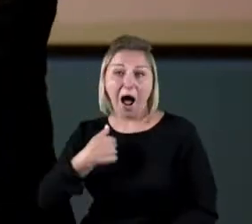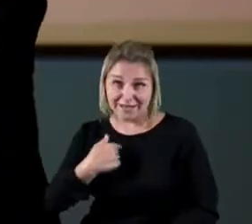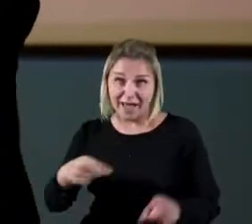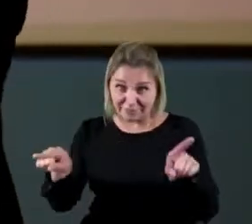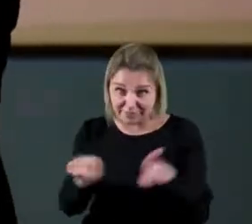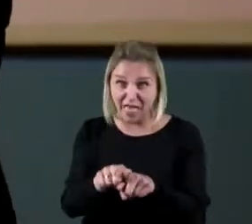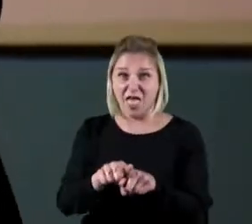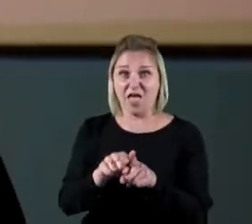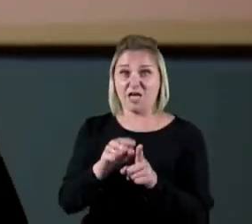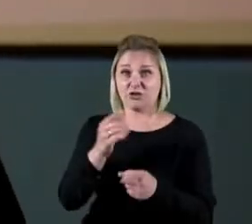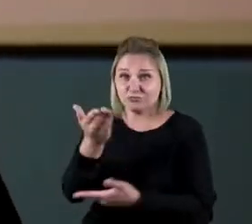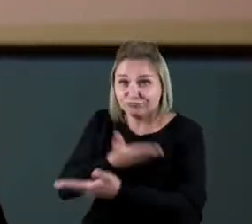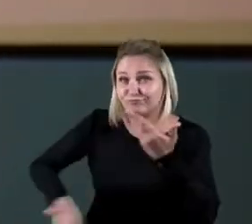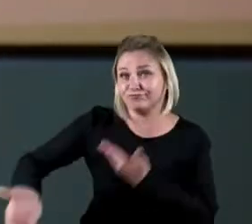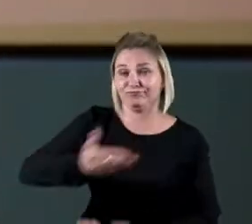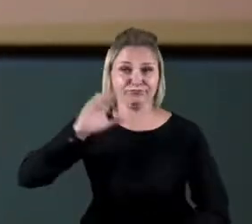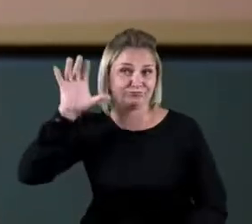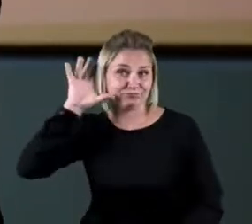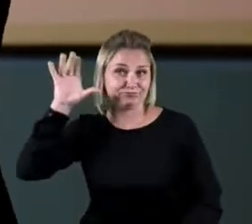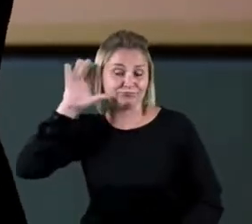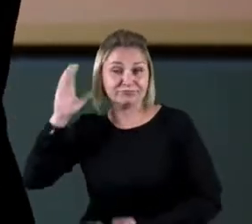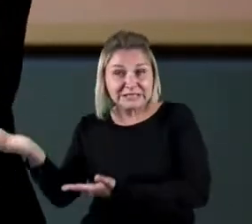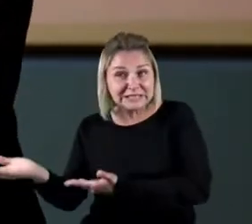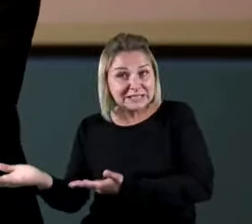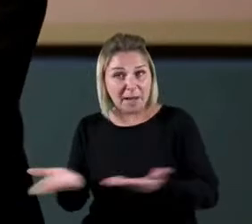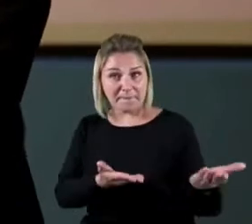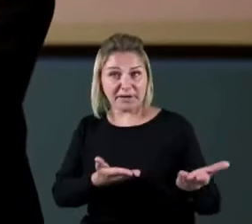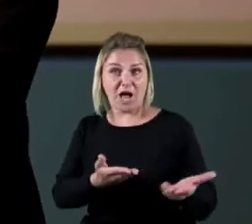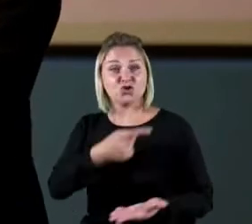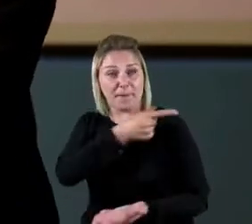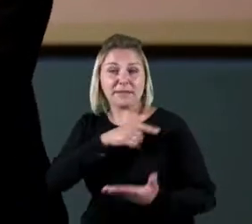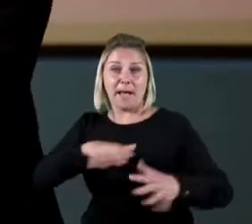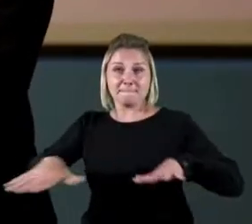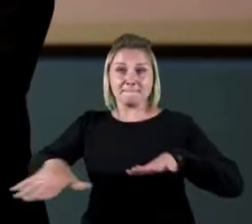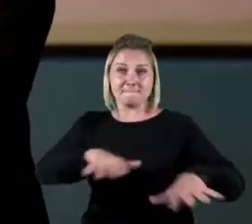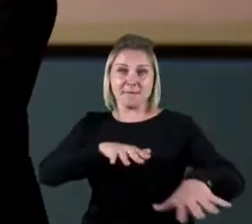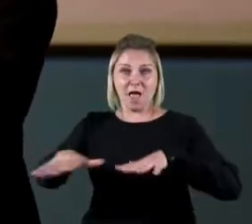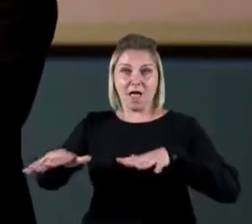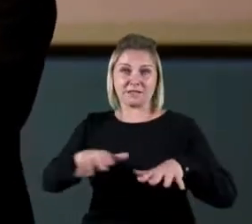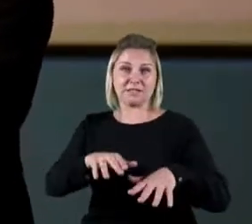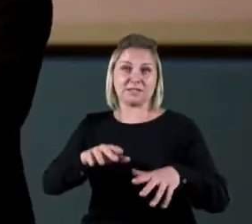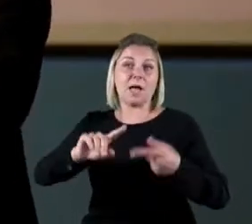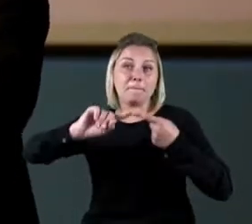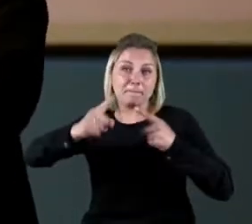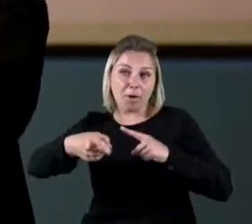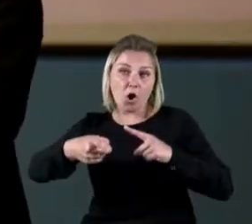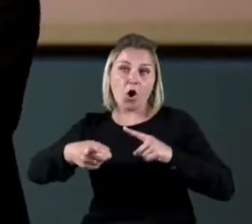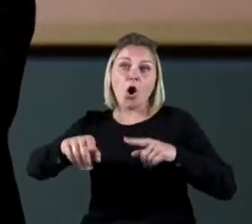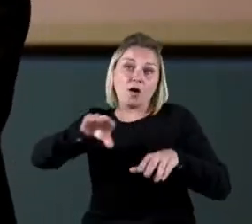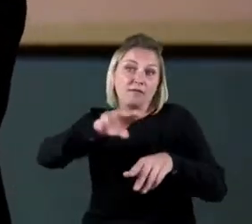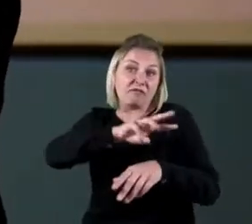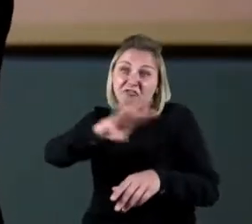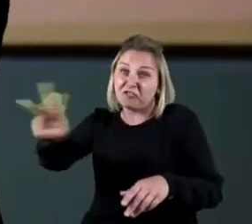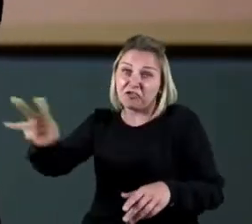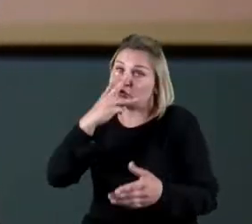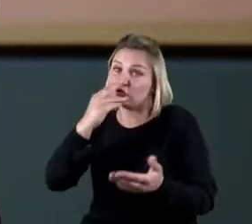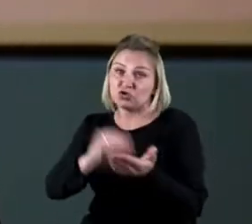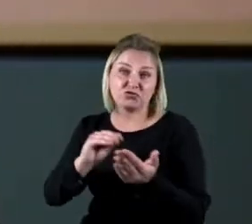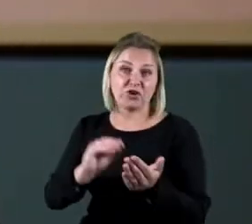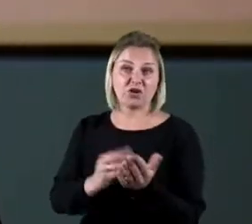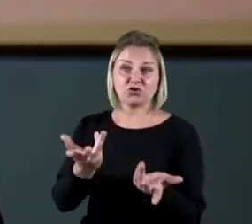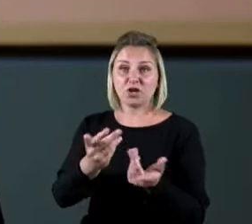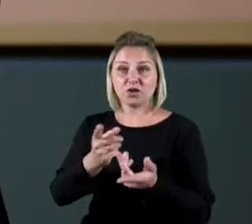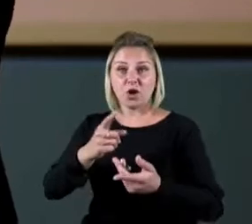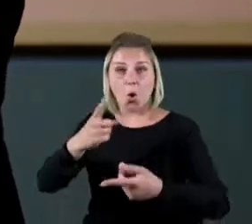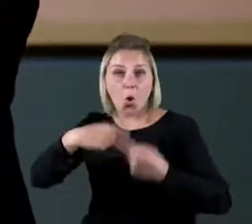invite you to go to our booth that is in the exposition, and we can listen also to your experiences. We need to exchange. This is an